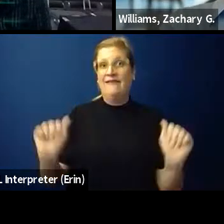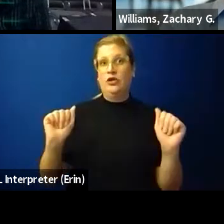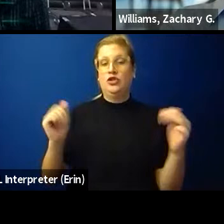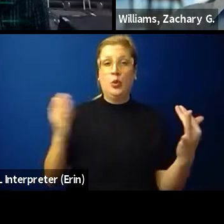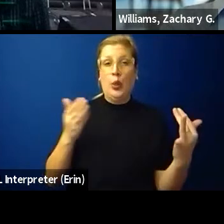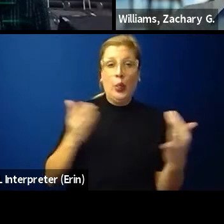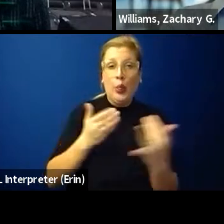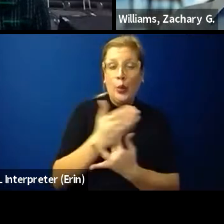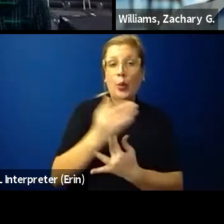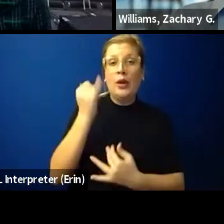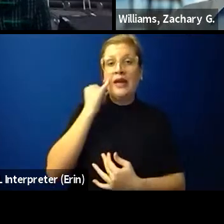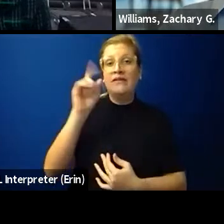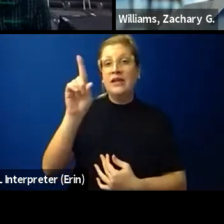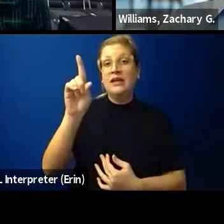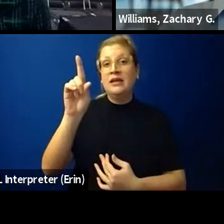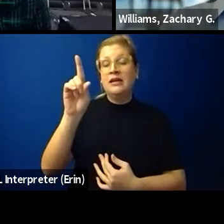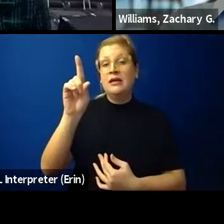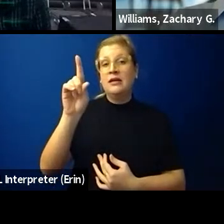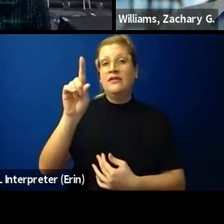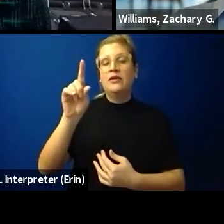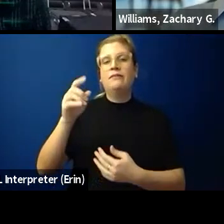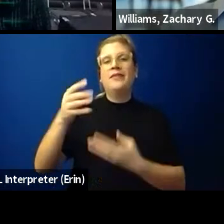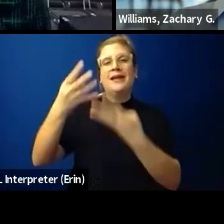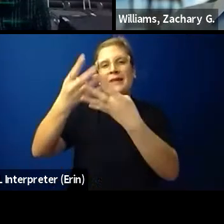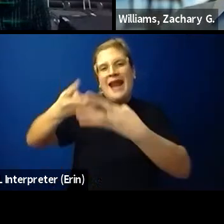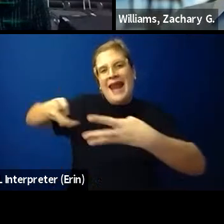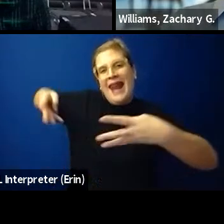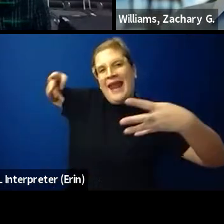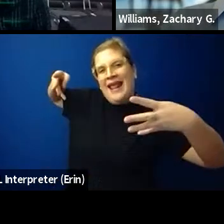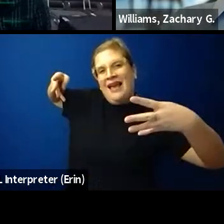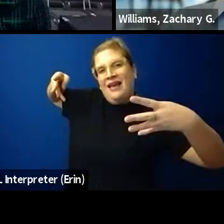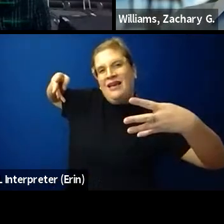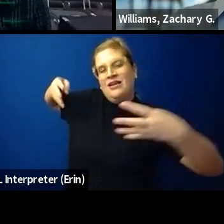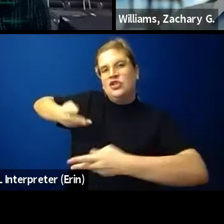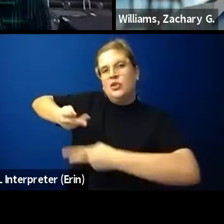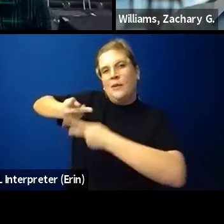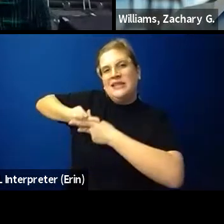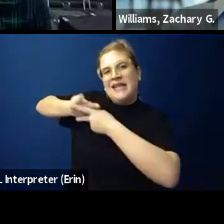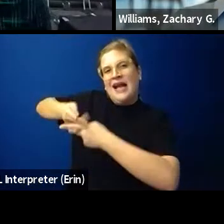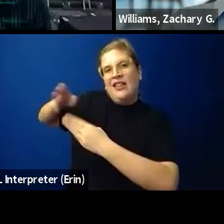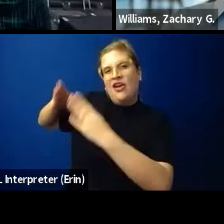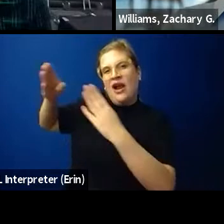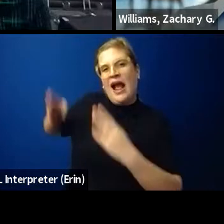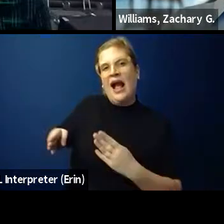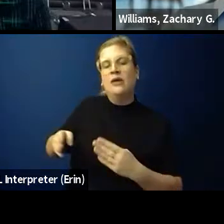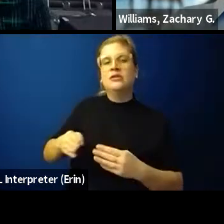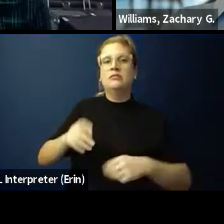the debris netting and just protection and daily cleanup, et cetera, and respecting work hours.